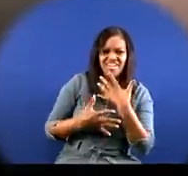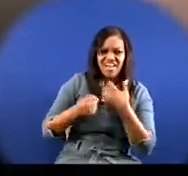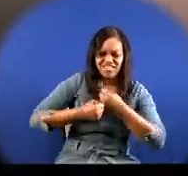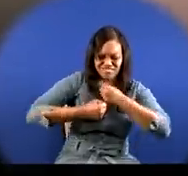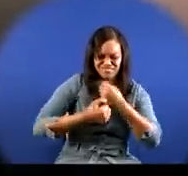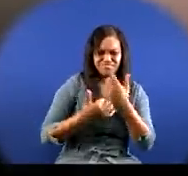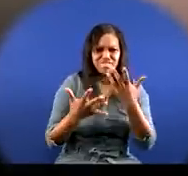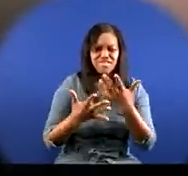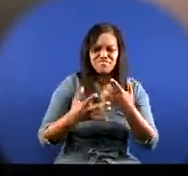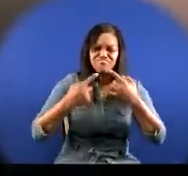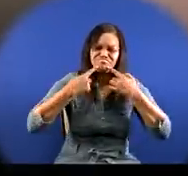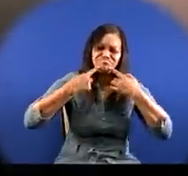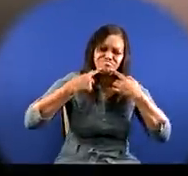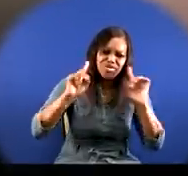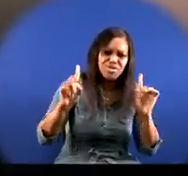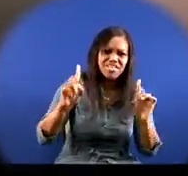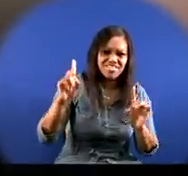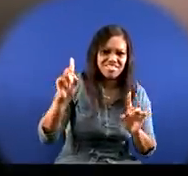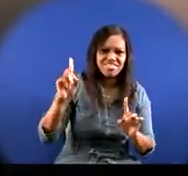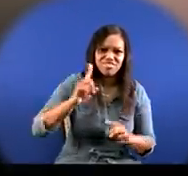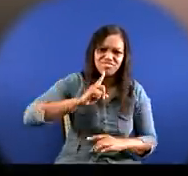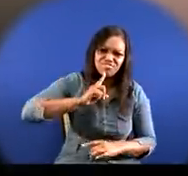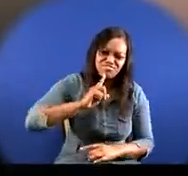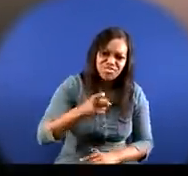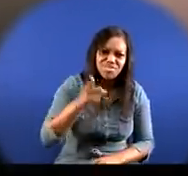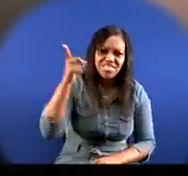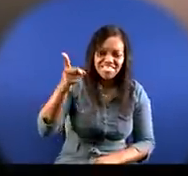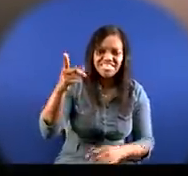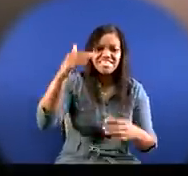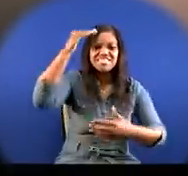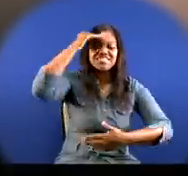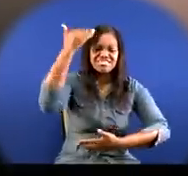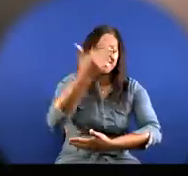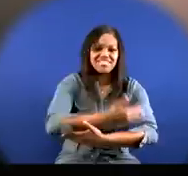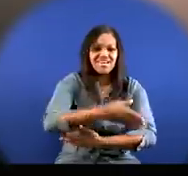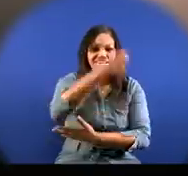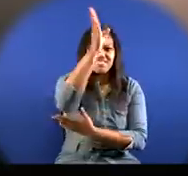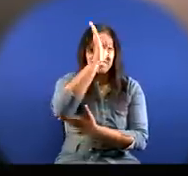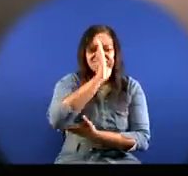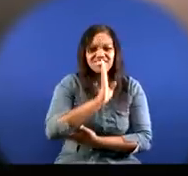exclaimed, "Surely he was the Son of God."